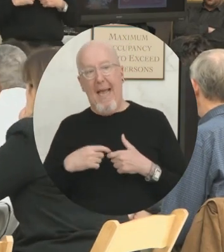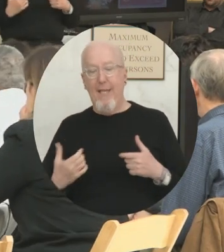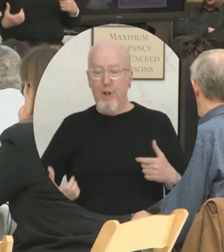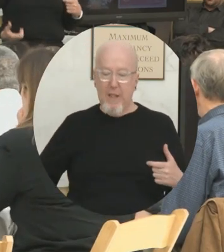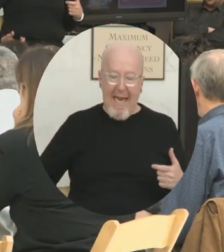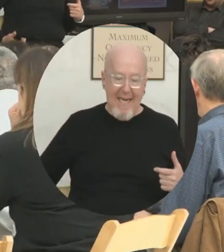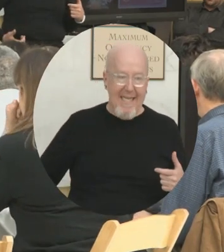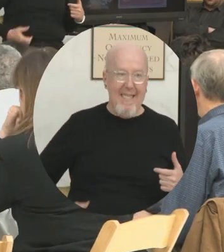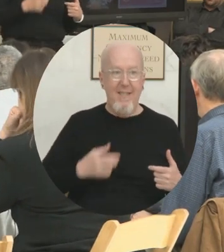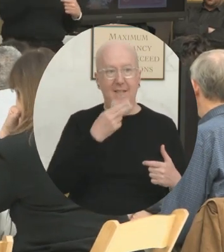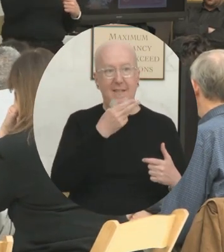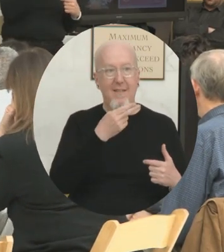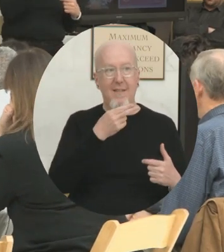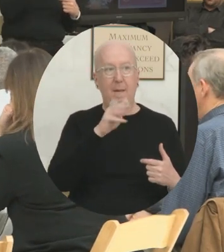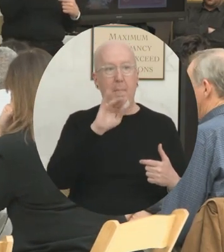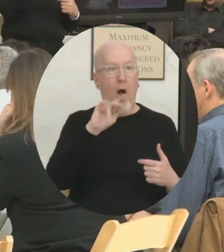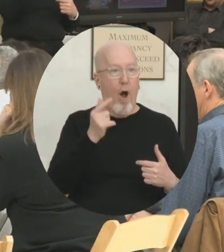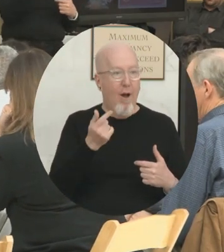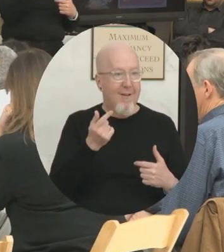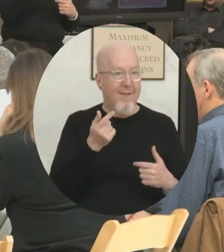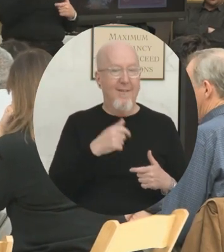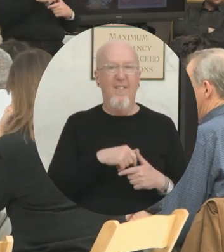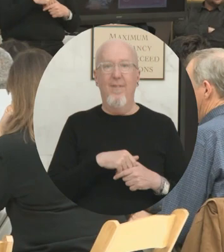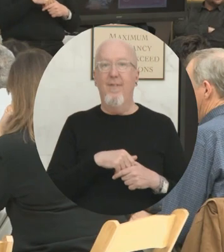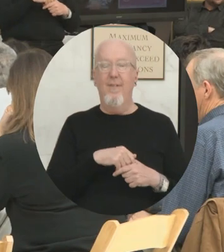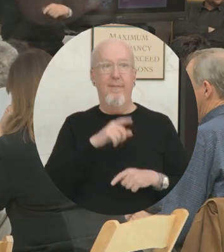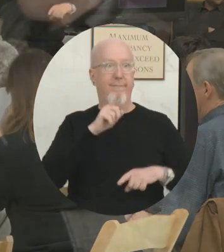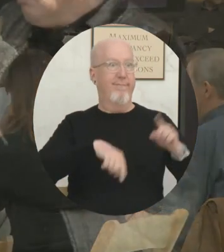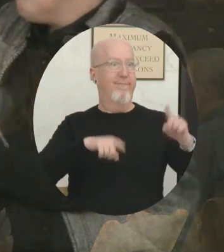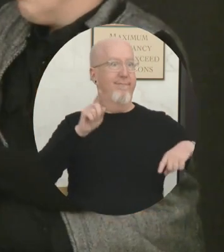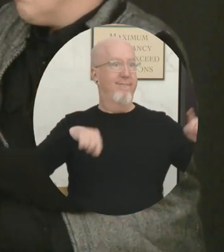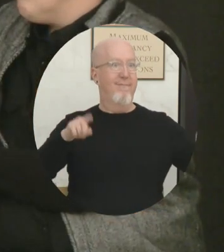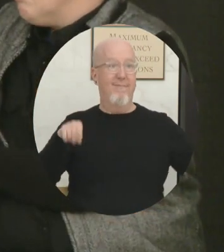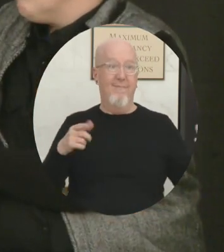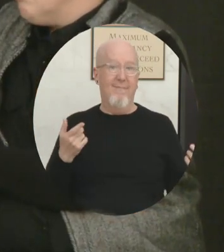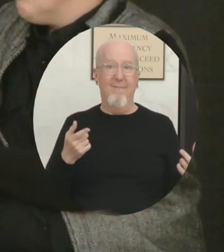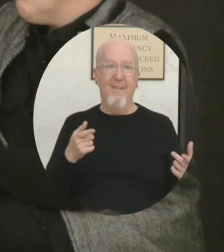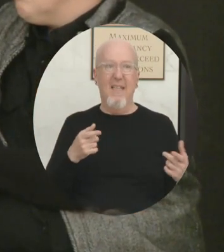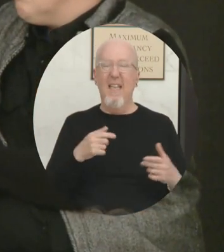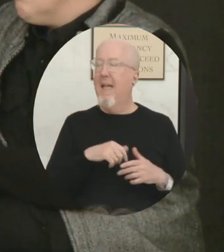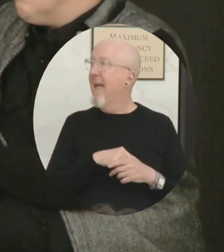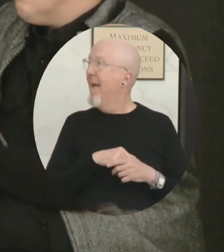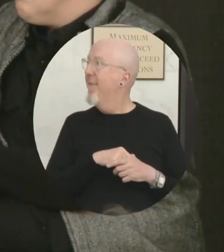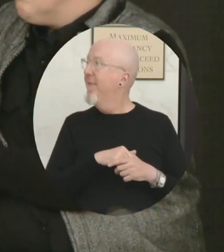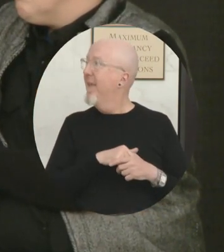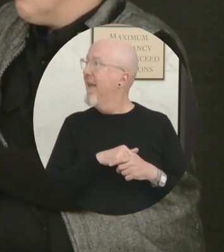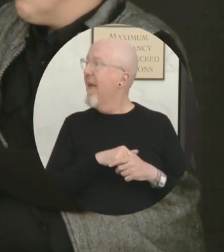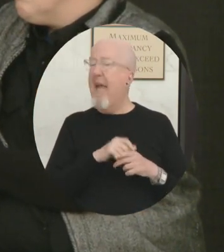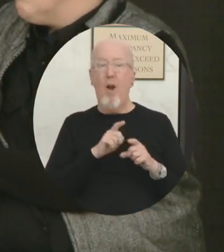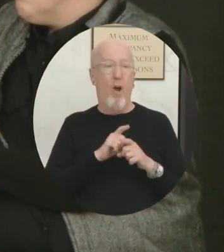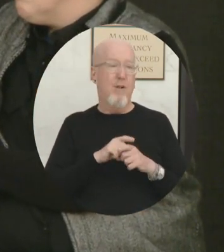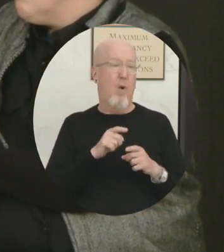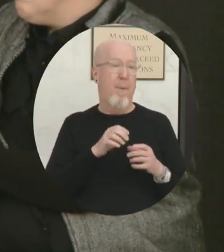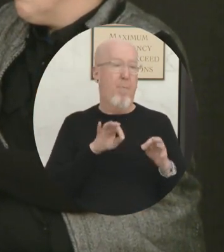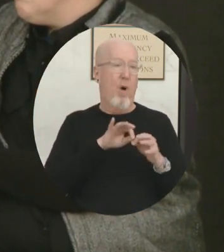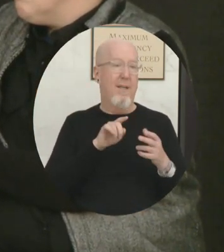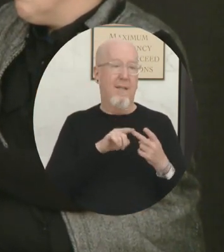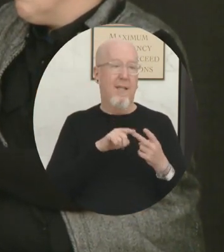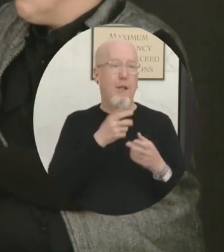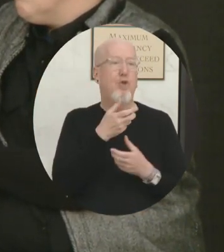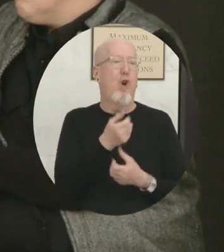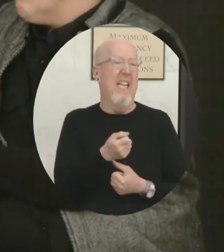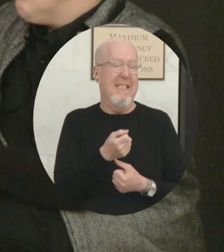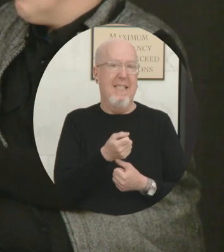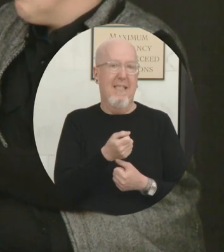I mean, there's just a variety of different languages that need to be able to reach. And then trust, right? So there's just